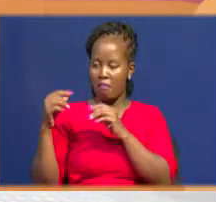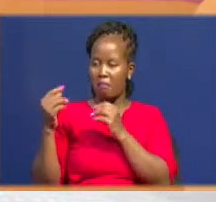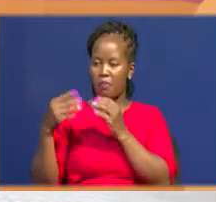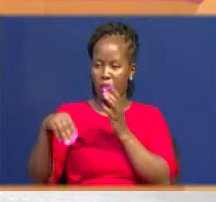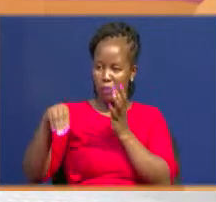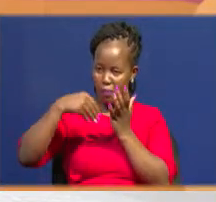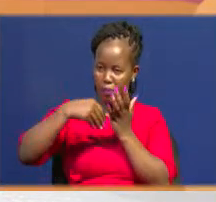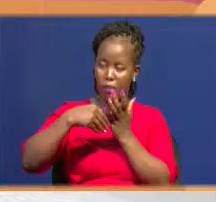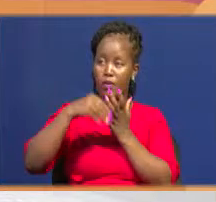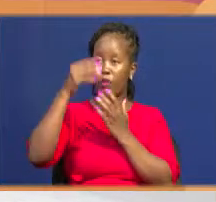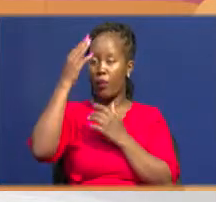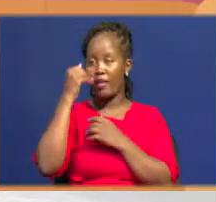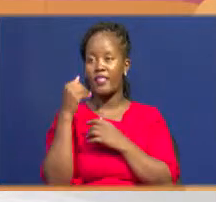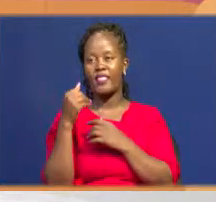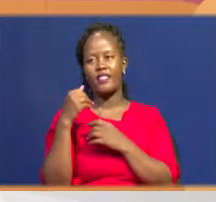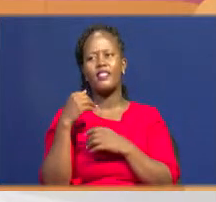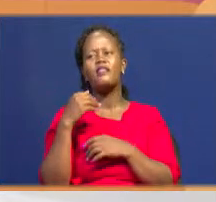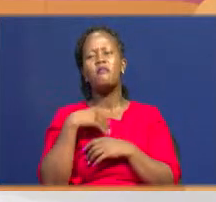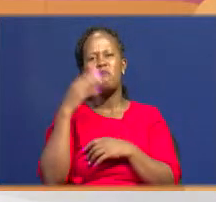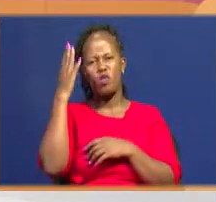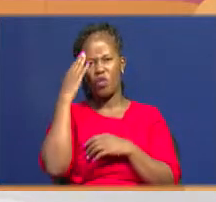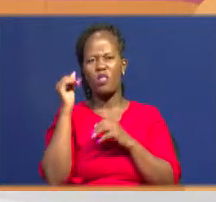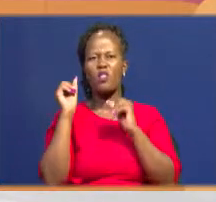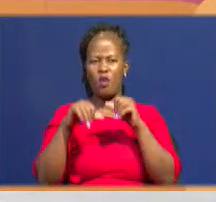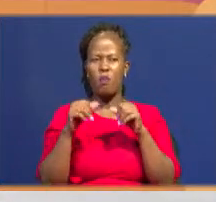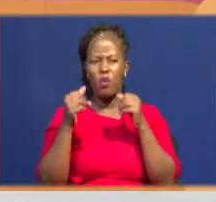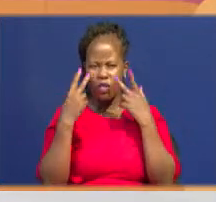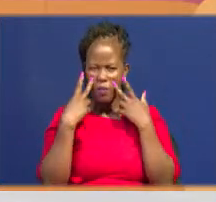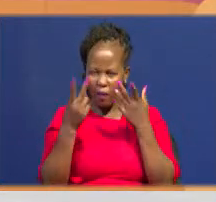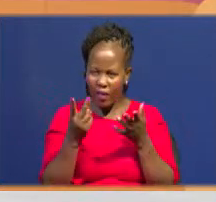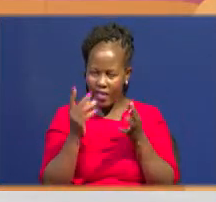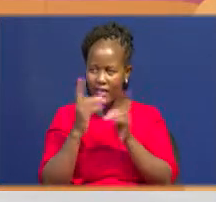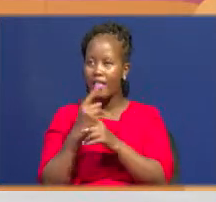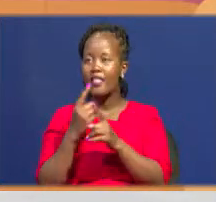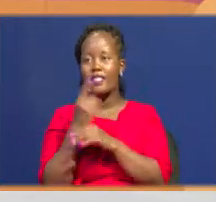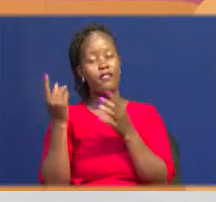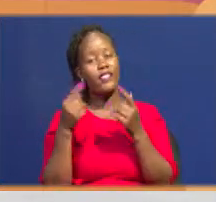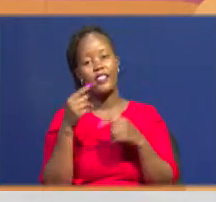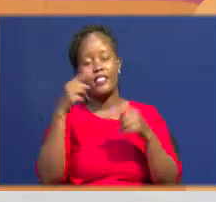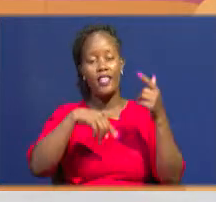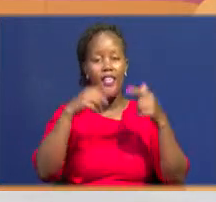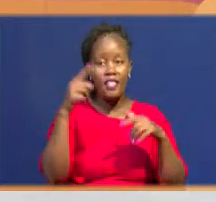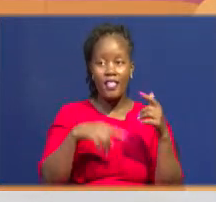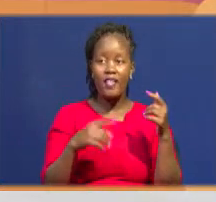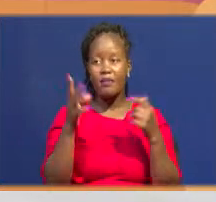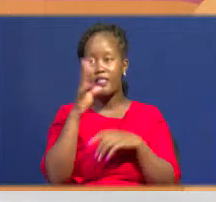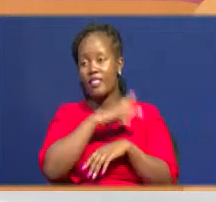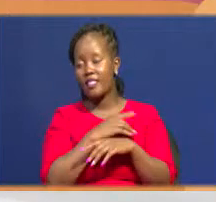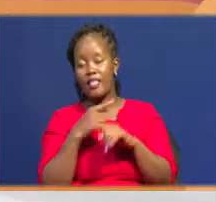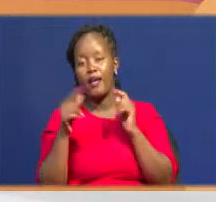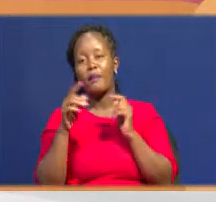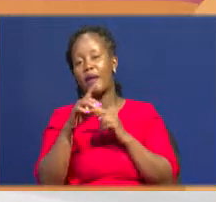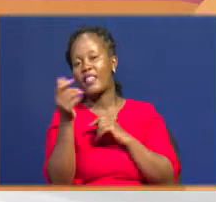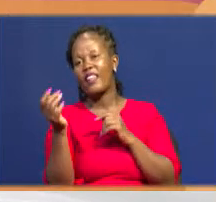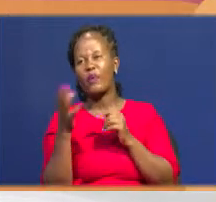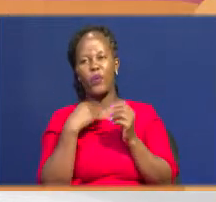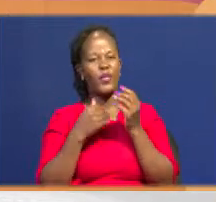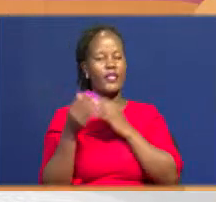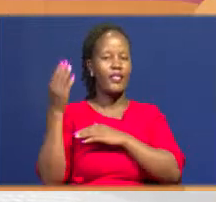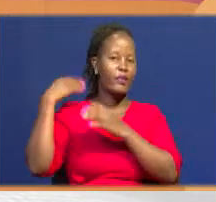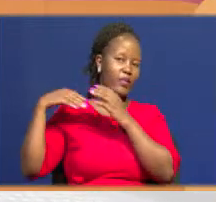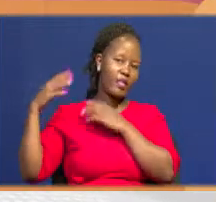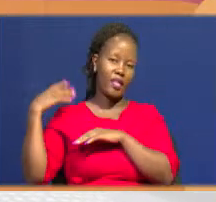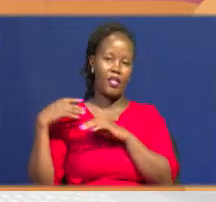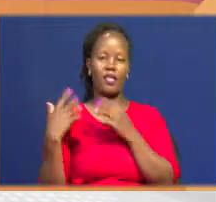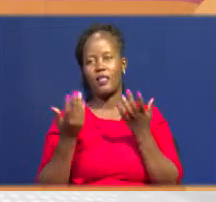Because we know, I know I can watch a cricket game all day, but everyone well wants to watch the T20 version. Now,